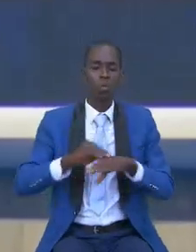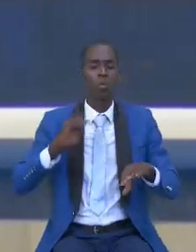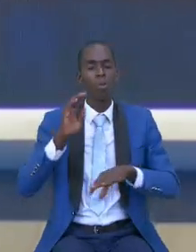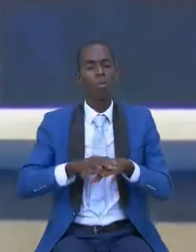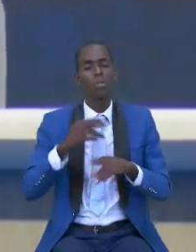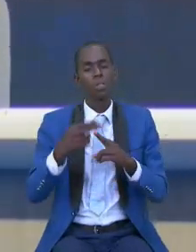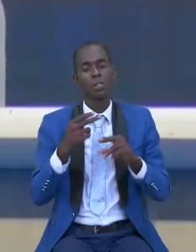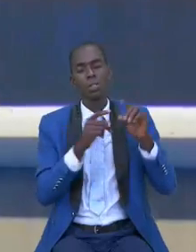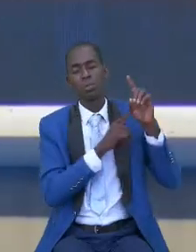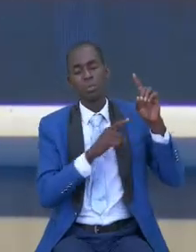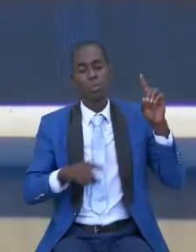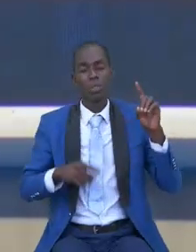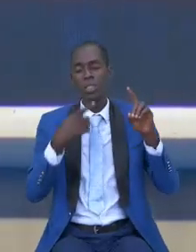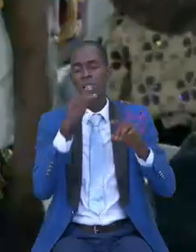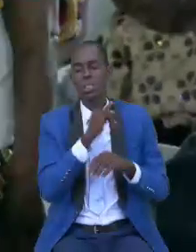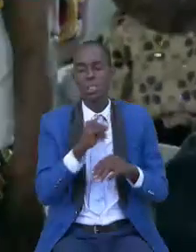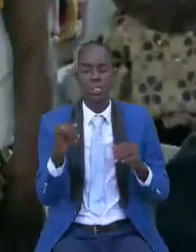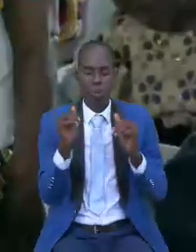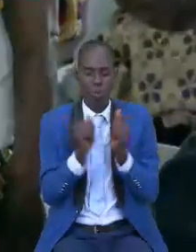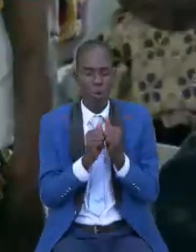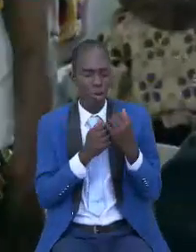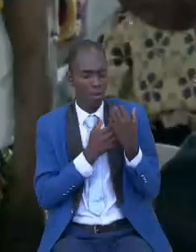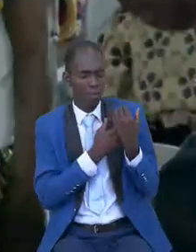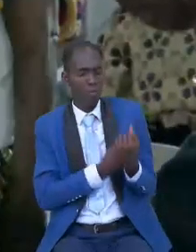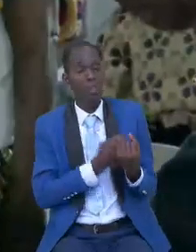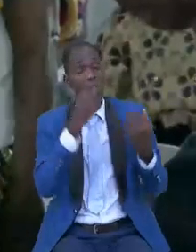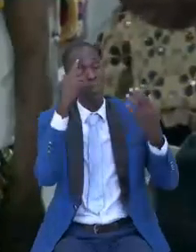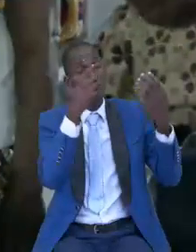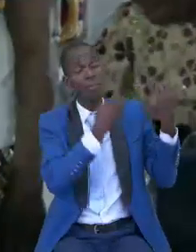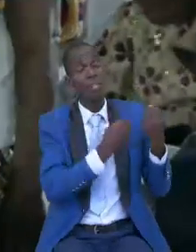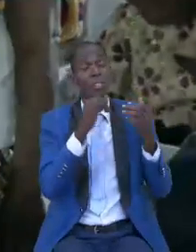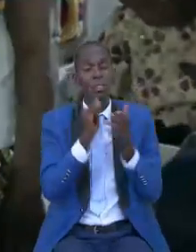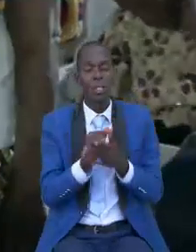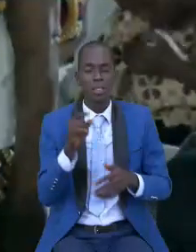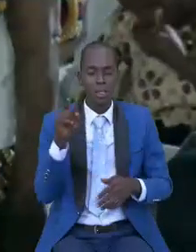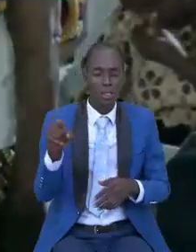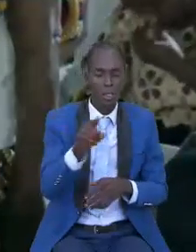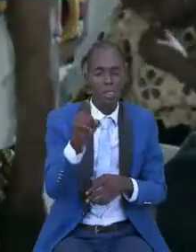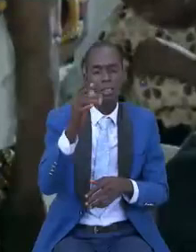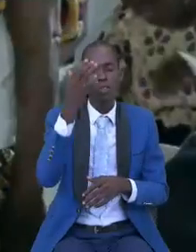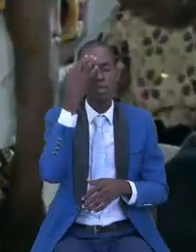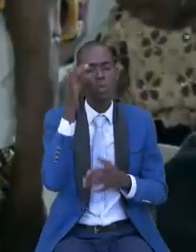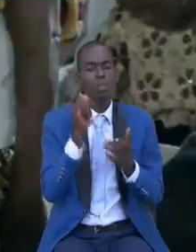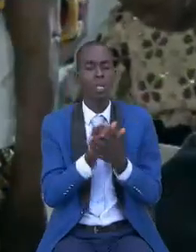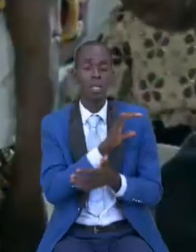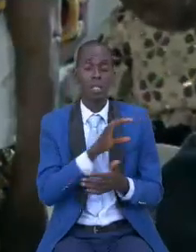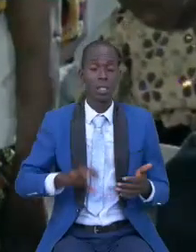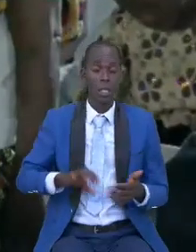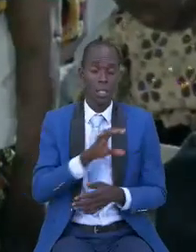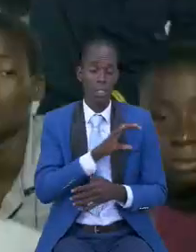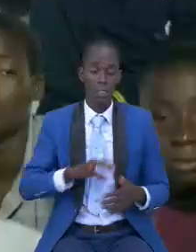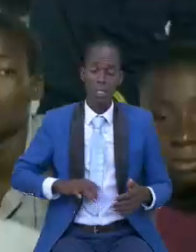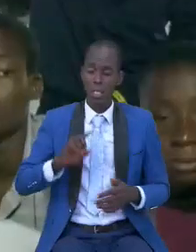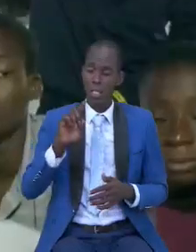name, saying with confident faith that they know that Christ and Christ